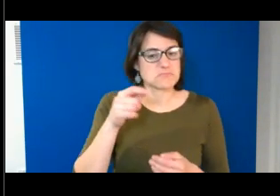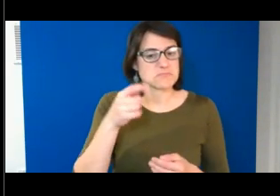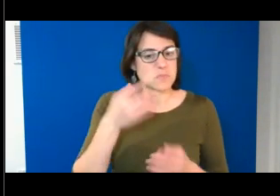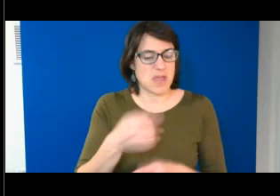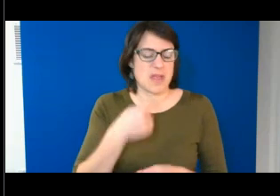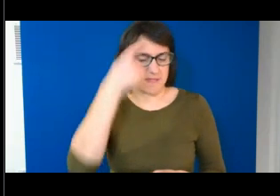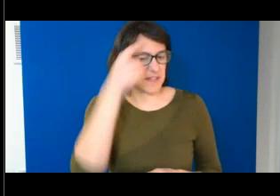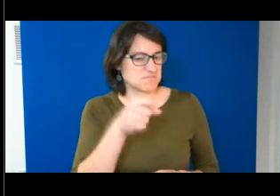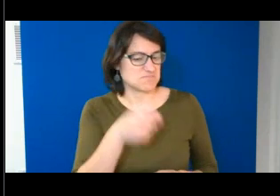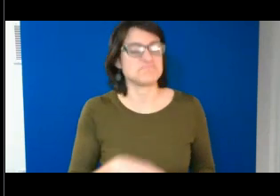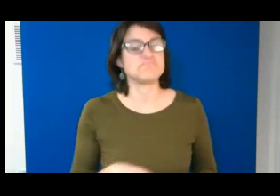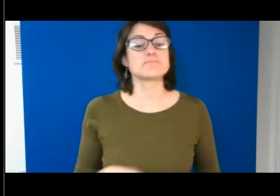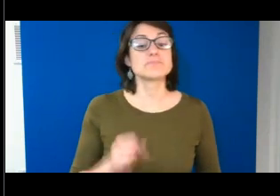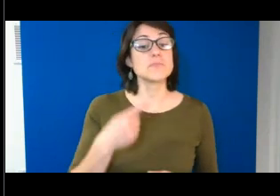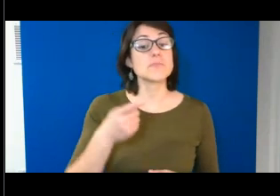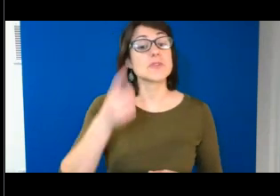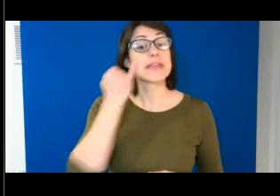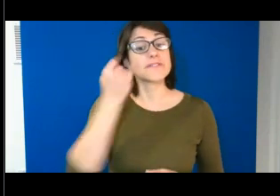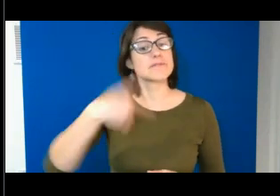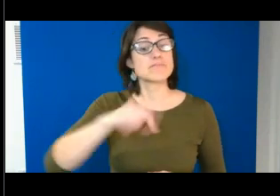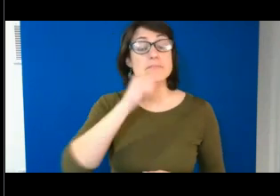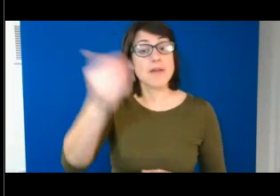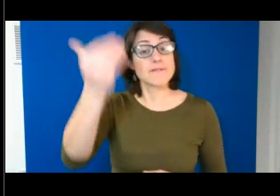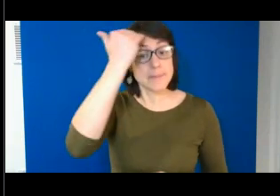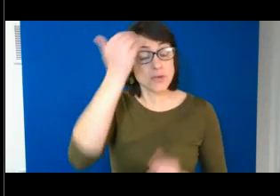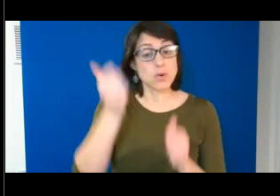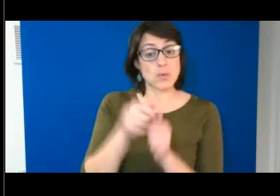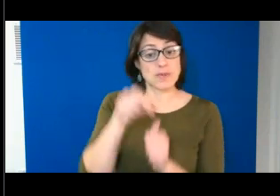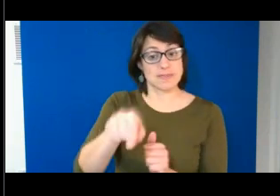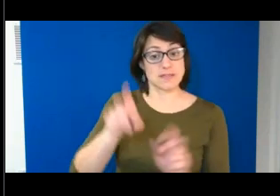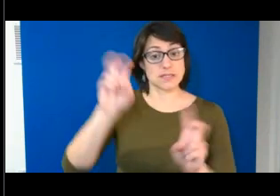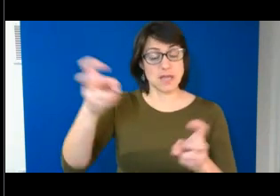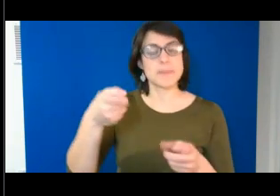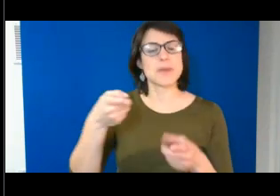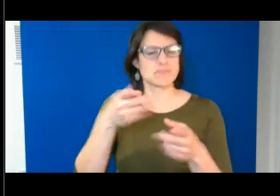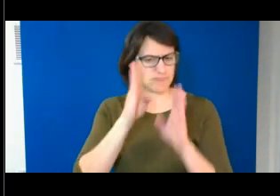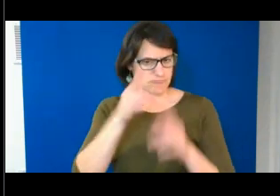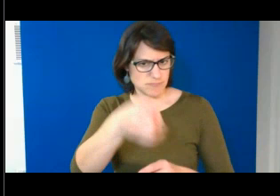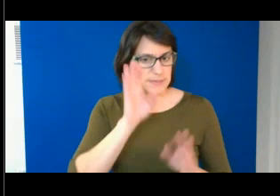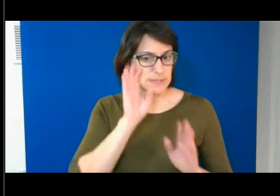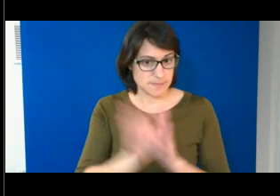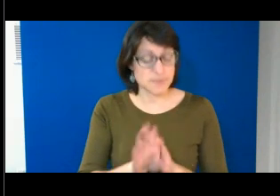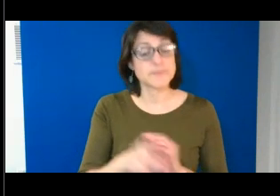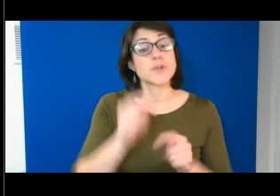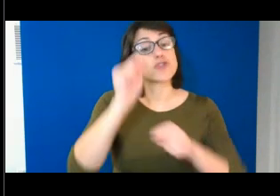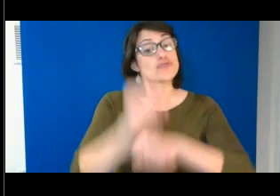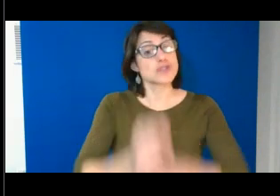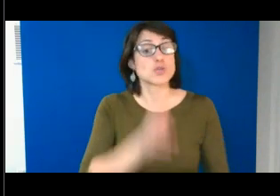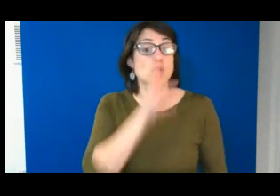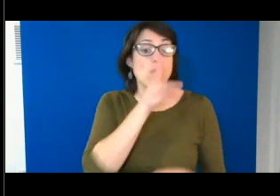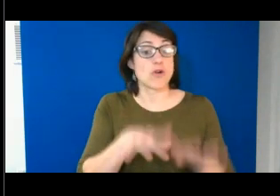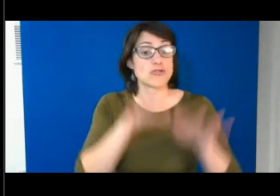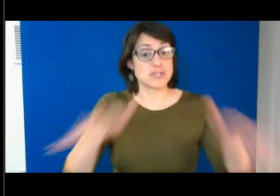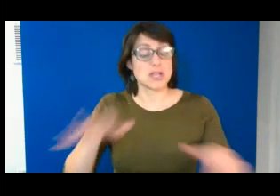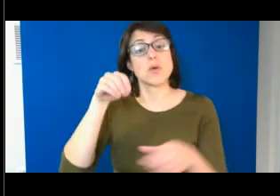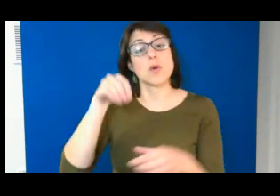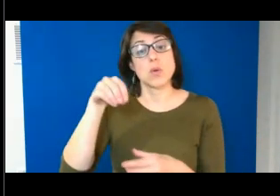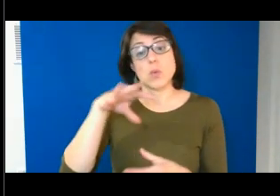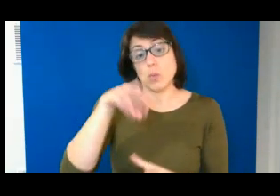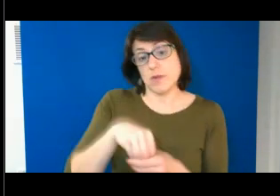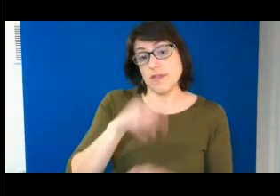And so for those that are not familiar, I'll draw your attention to this image. And this is what a traditional watershed within the Monterey Bay National Marine